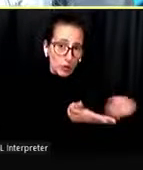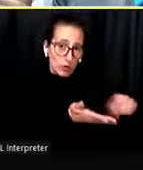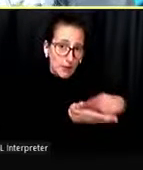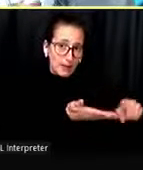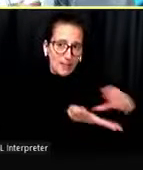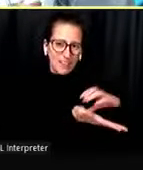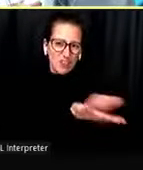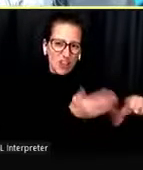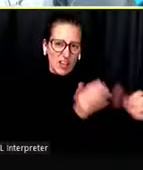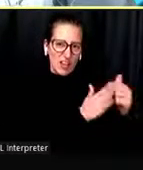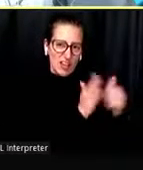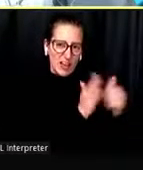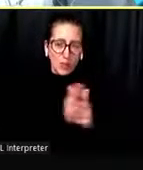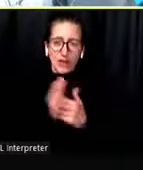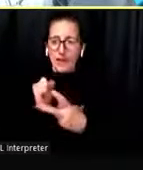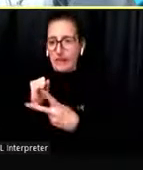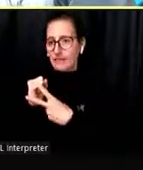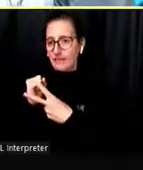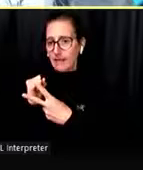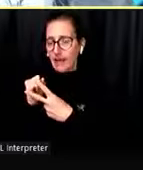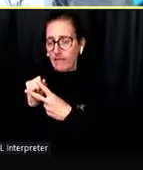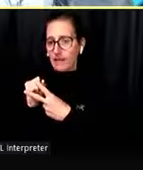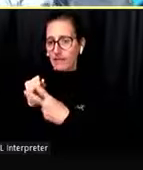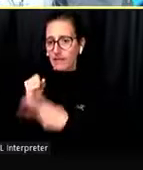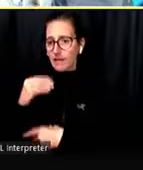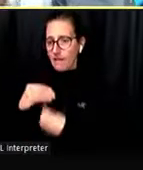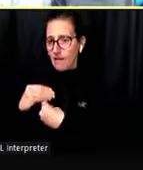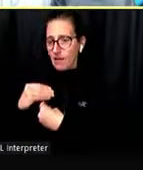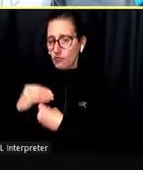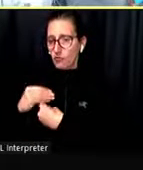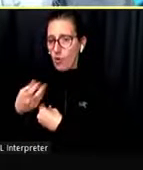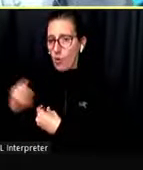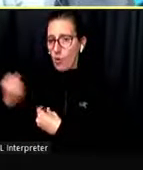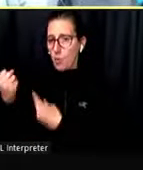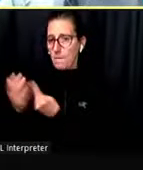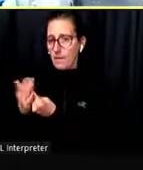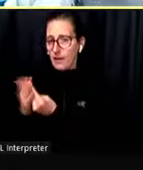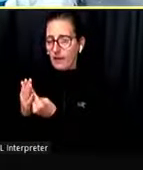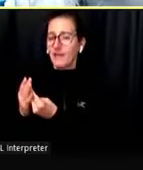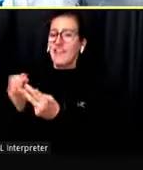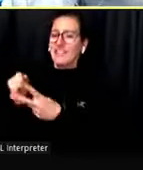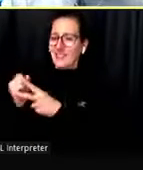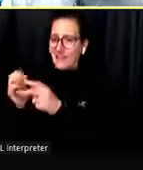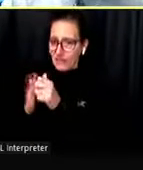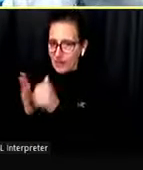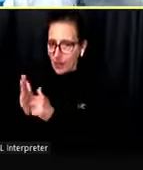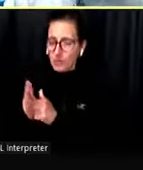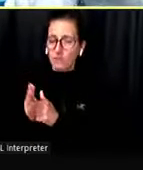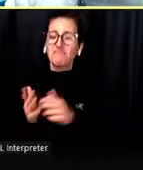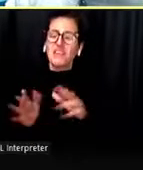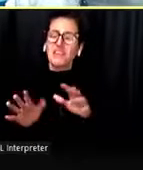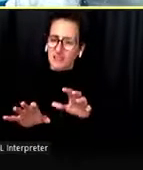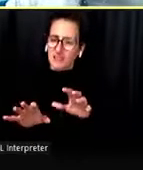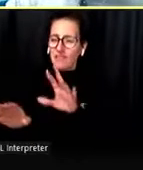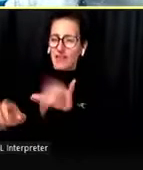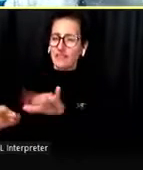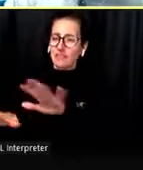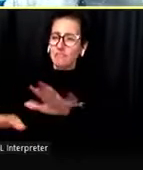and reserves in the saving account. County is very much like that, except that the county's portfolio is larger. So we have more